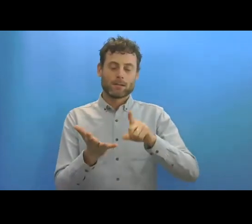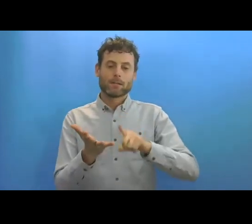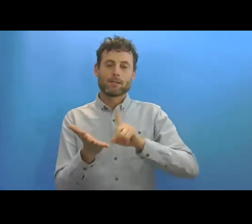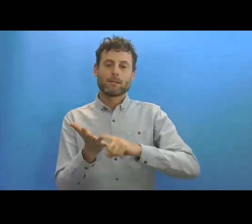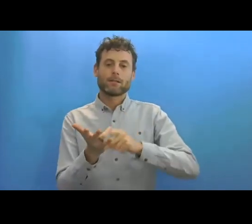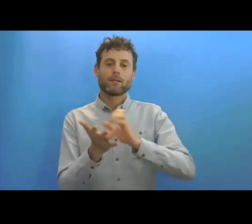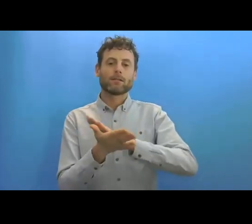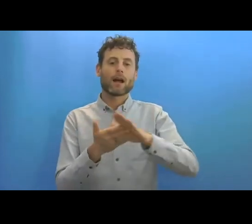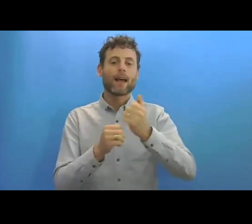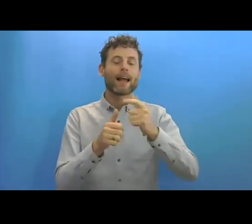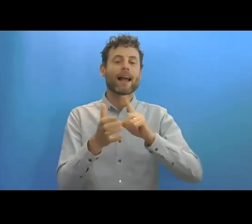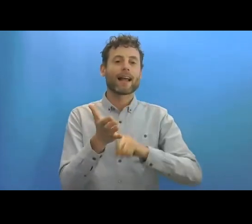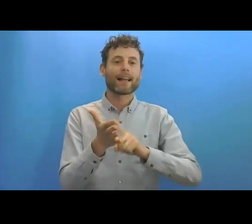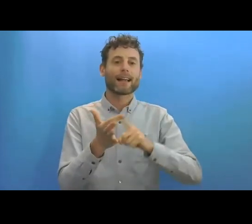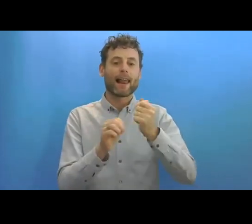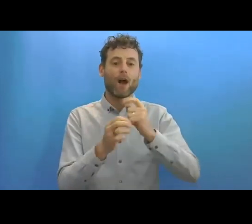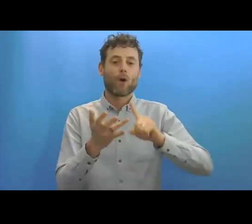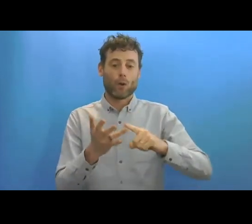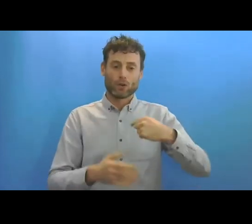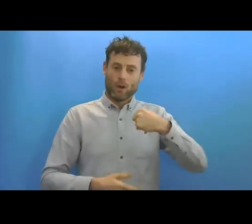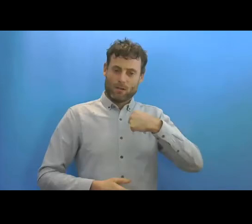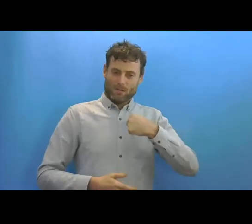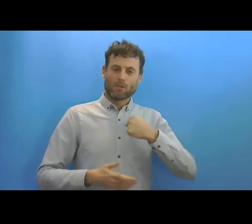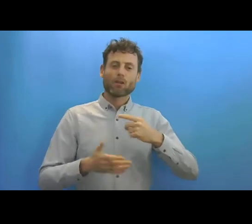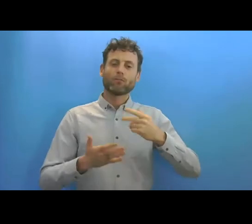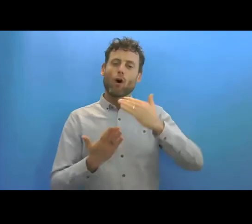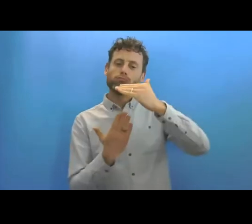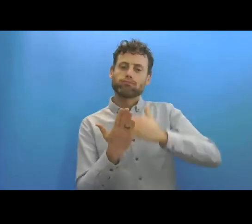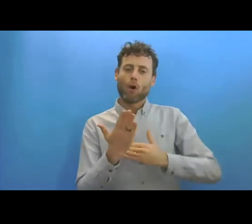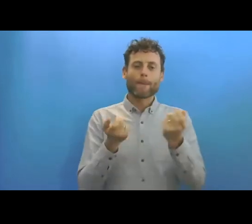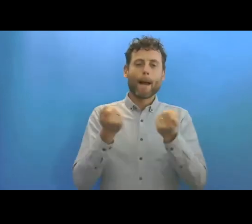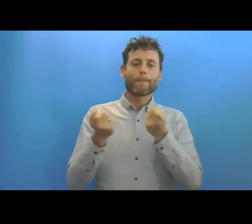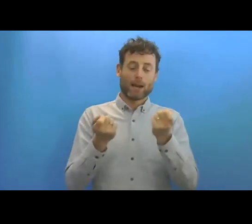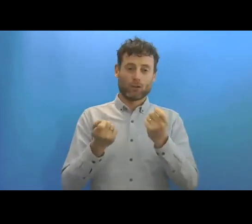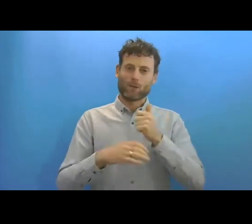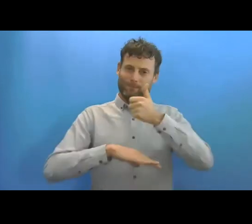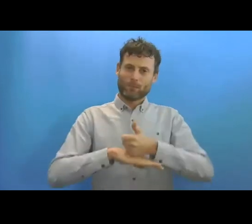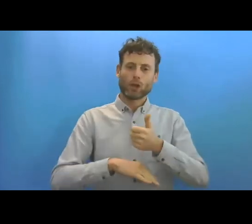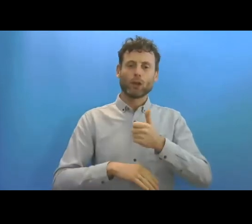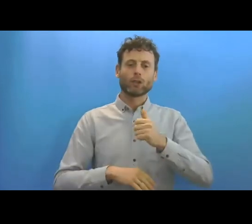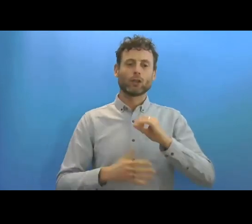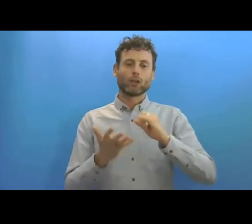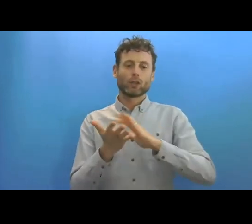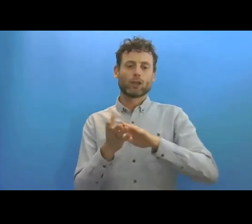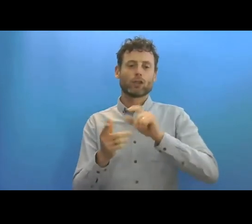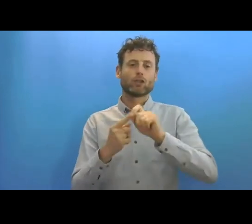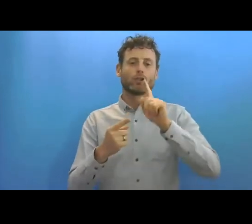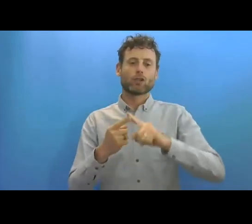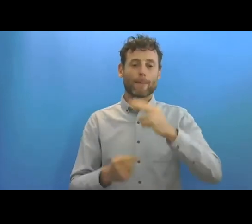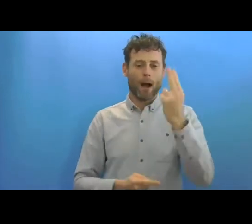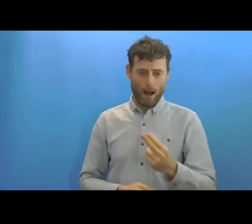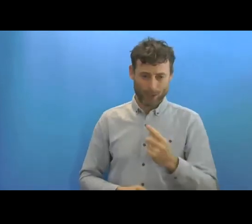Arts. So my pronouns are she, her, and I am a 30-year-old white woman with long blonde hair, and I'm wearing a dark grey jumper